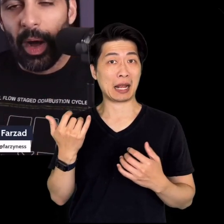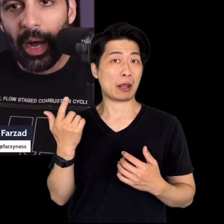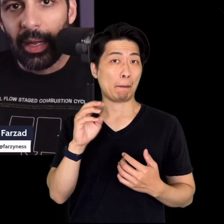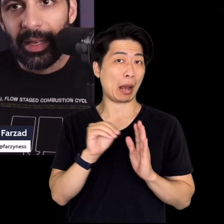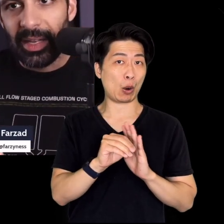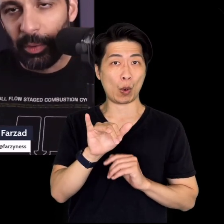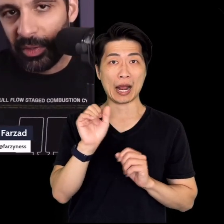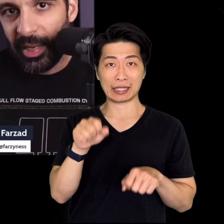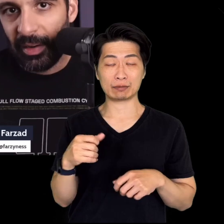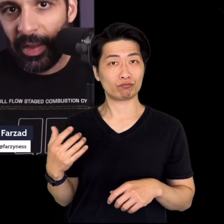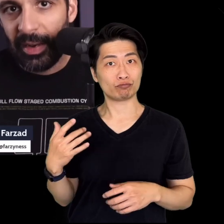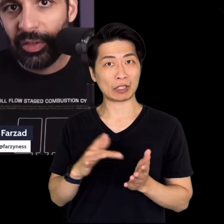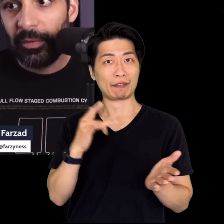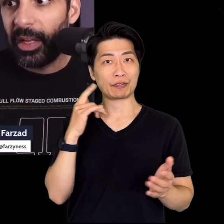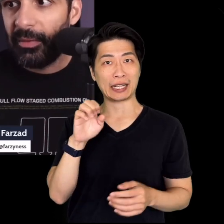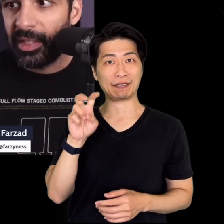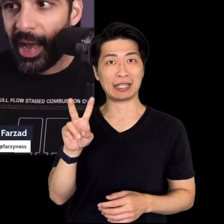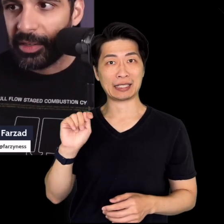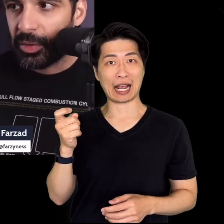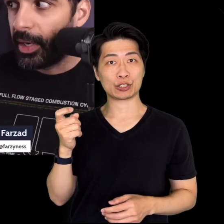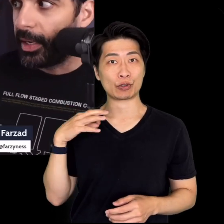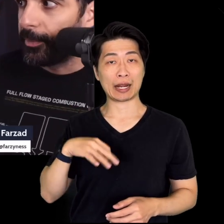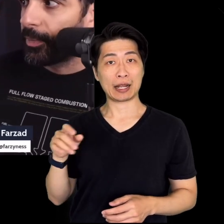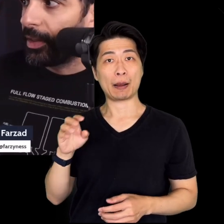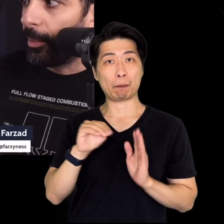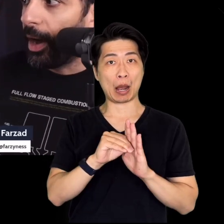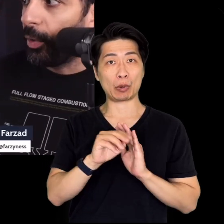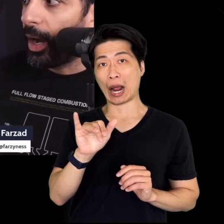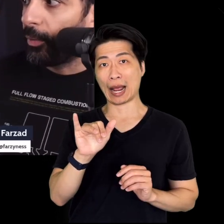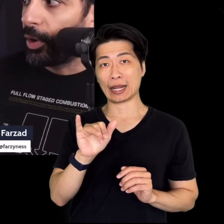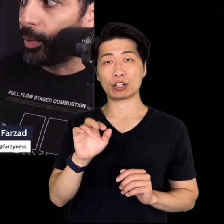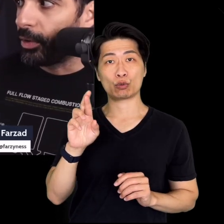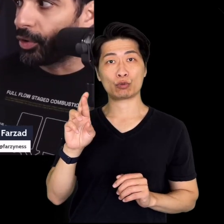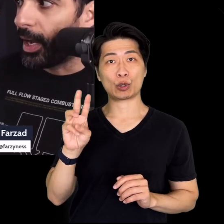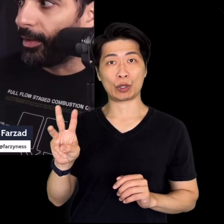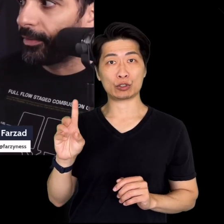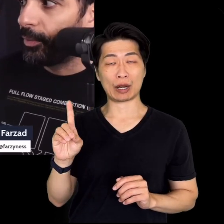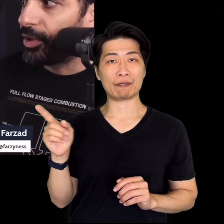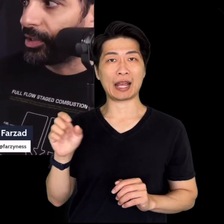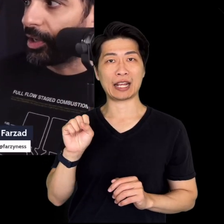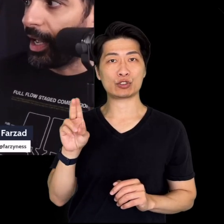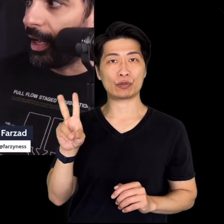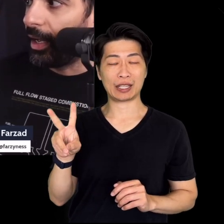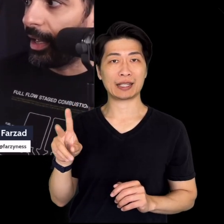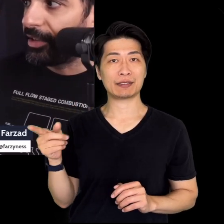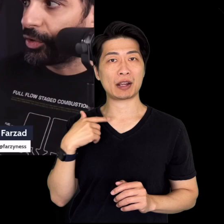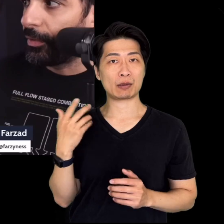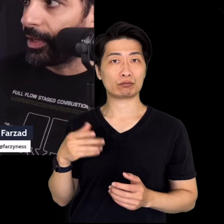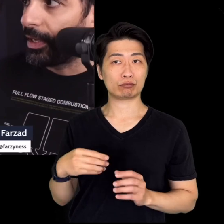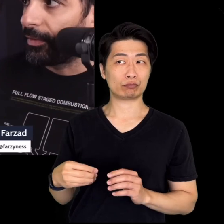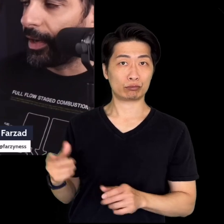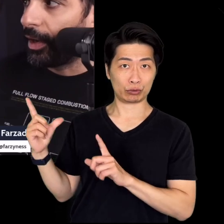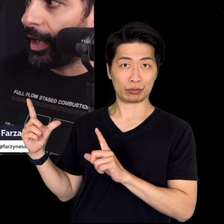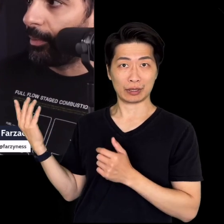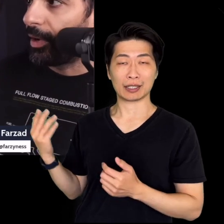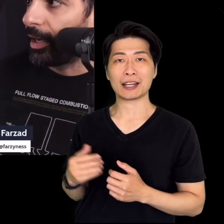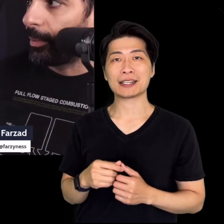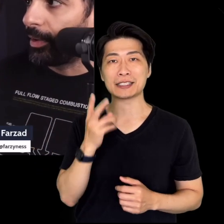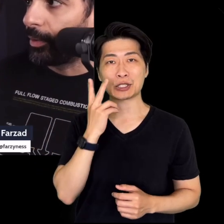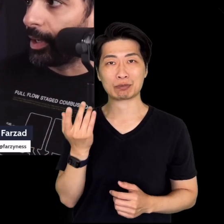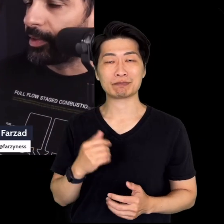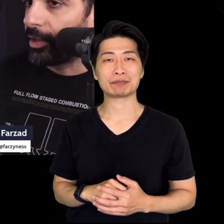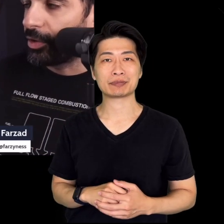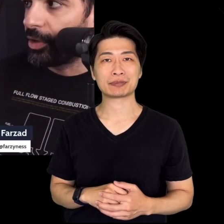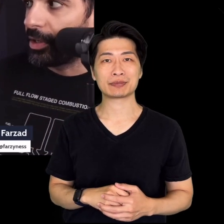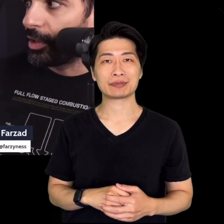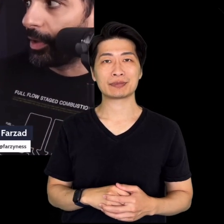Model Y is able to take advantage of the EV tax credit, the Model Y rear-wheel drive, which is their SUV, if I go ahead and bring it up on